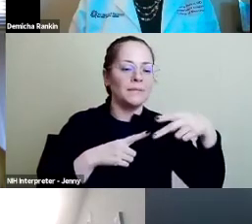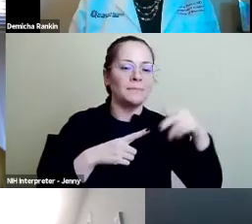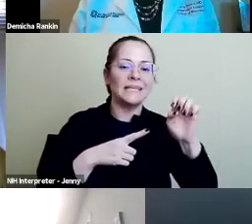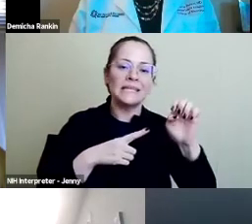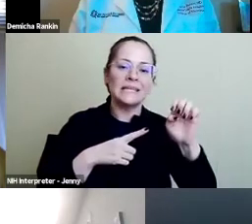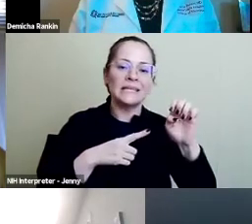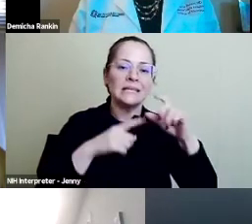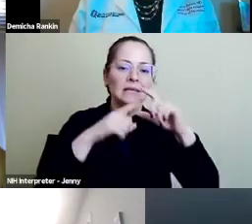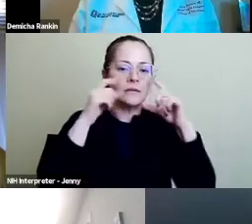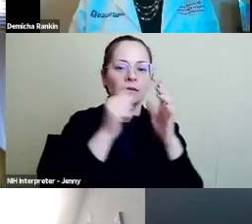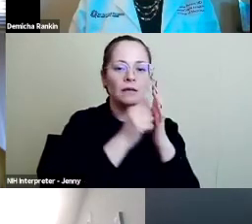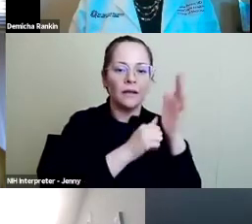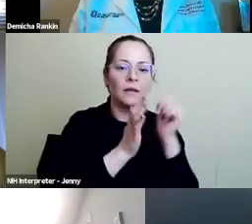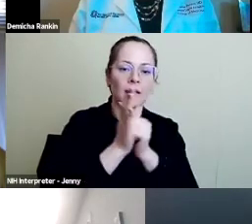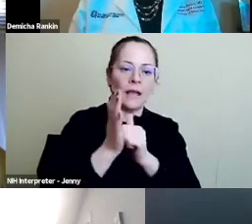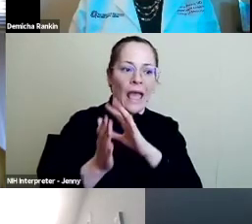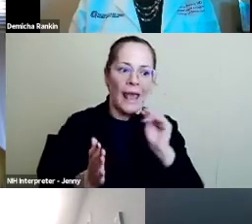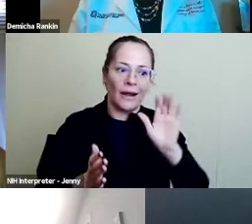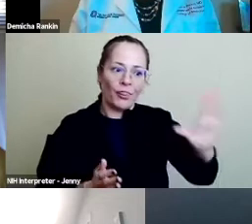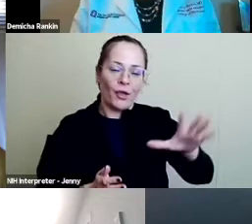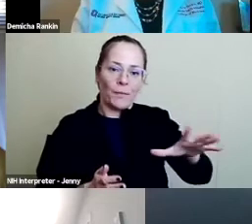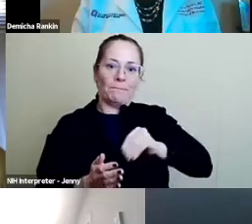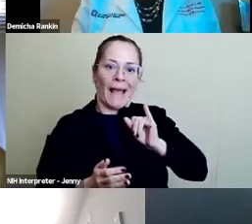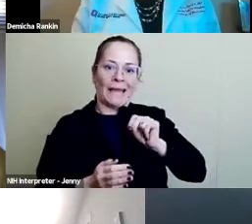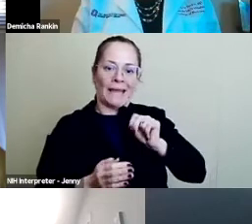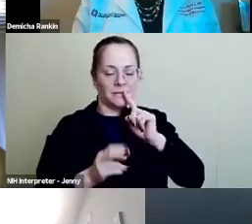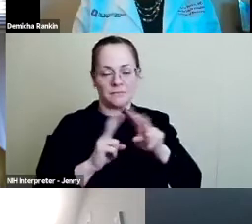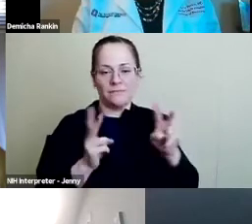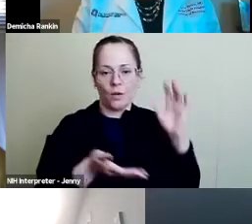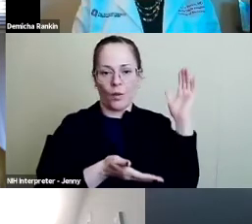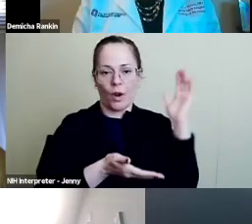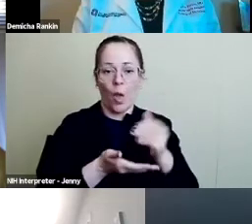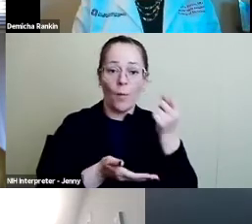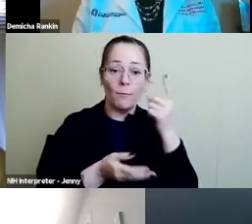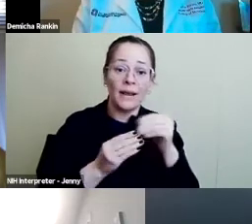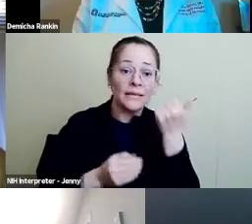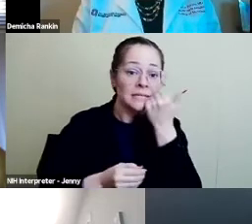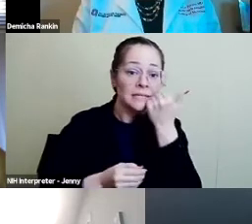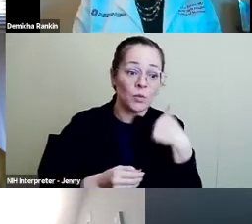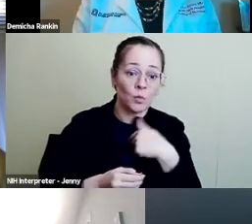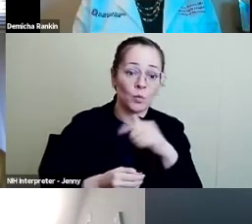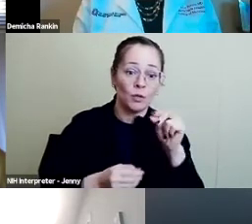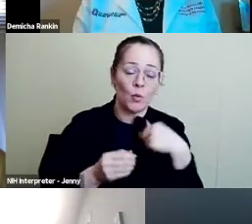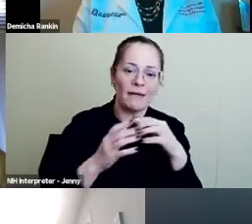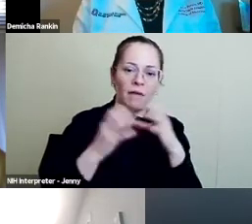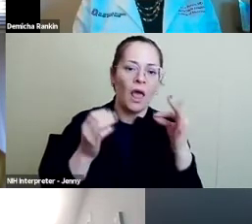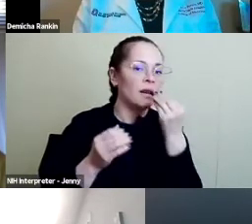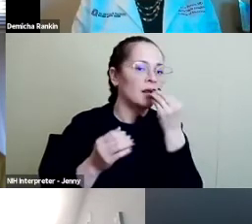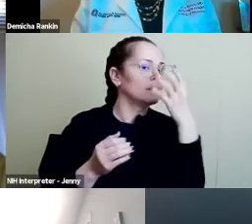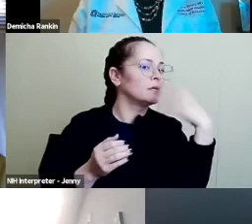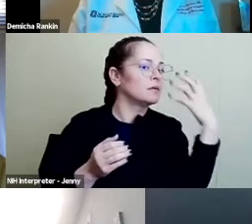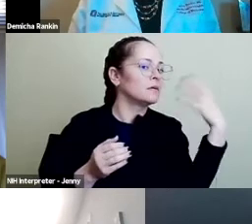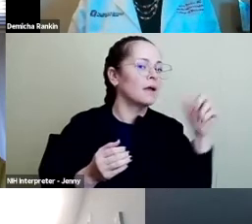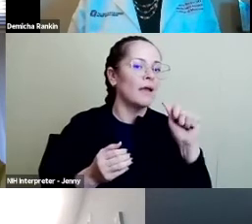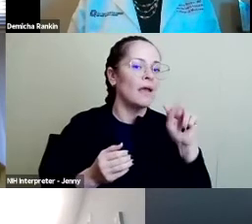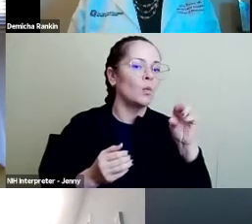and volume is a lot lower. But in dentistry, we generate a lot of aerosols, and so that can